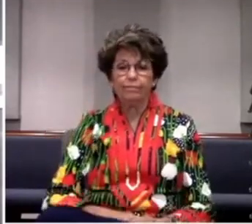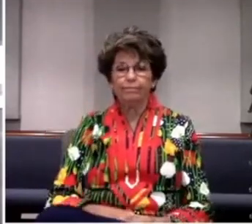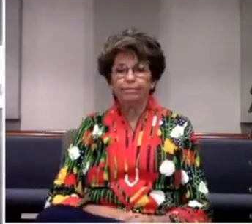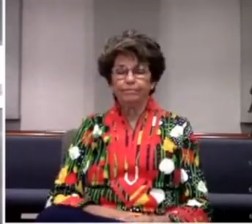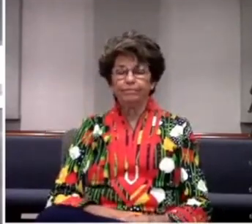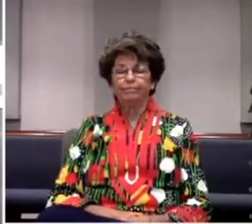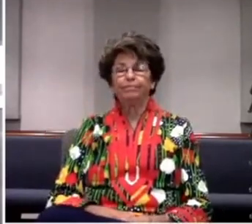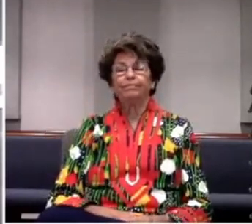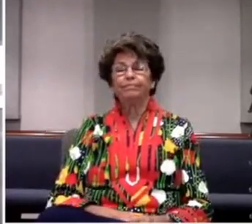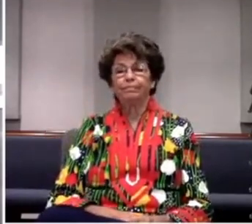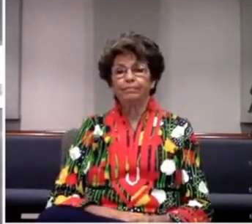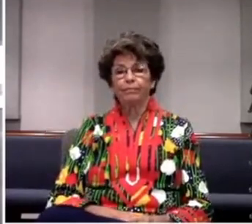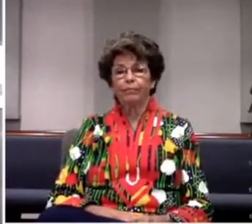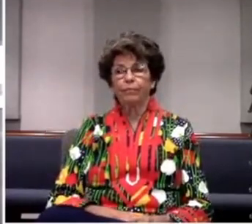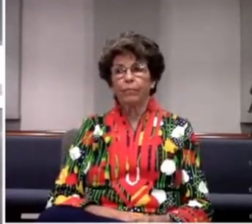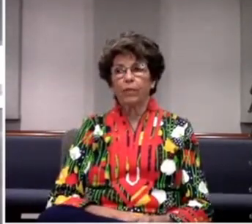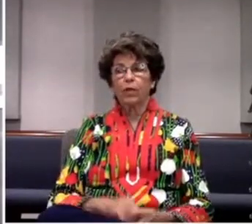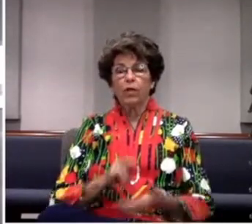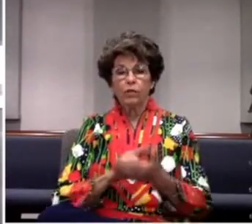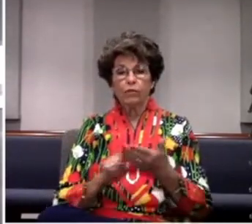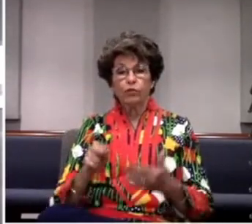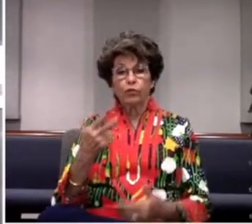Chapter number 4. Look at verse number 3.